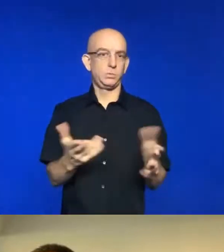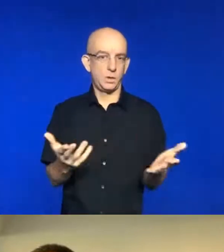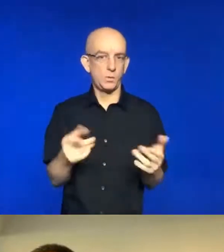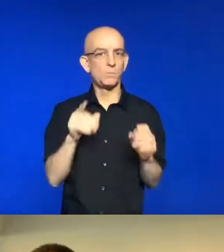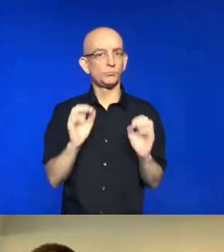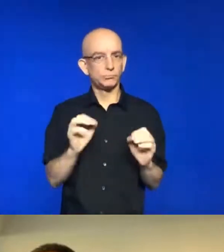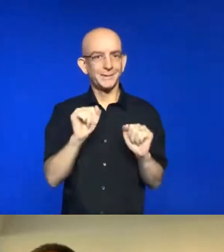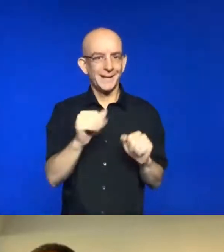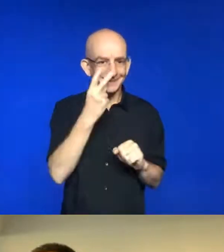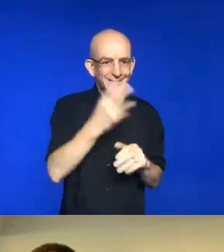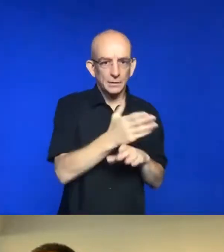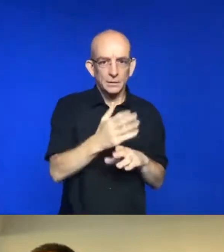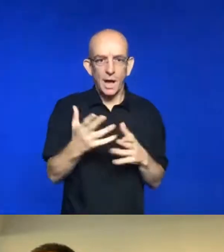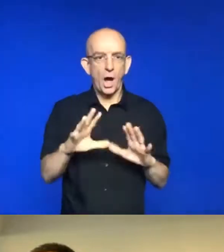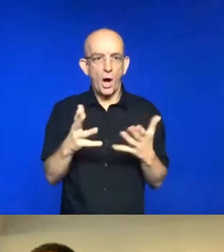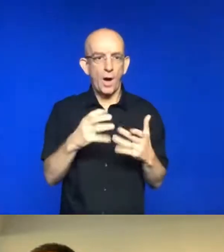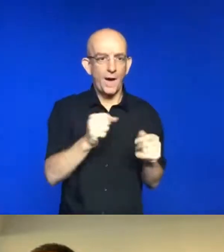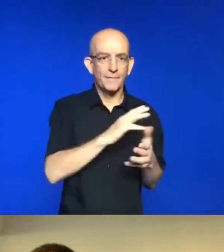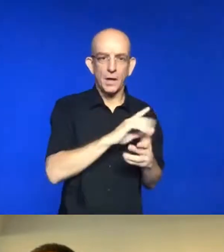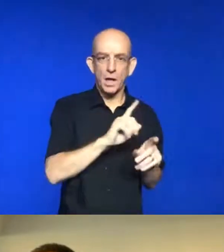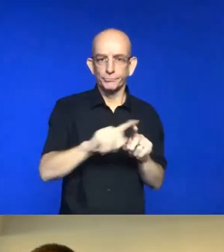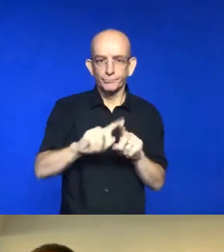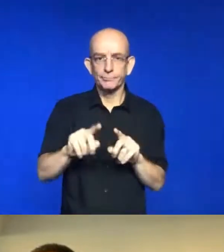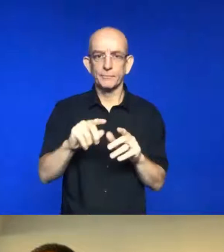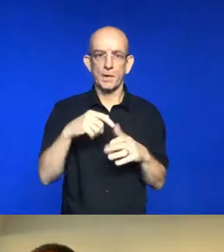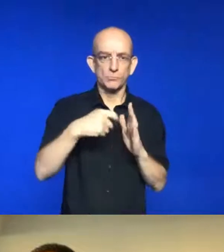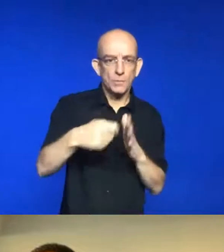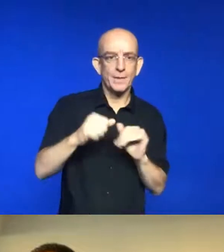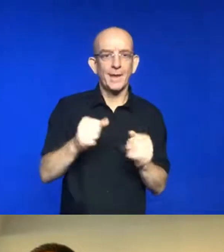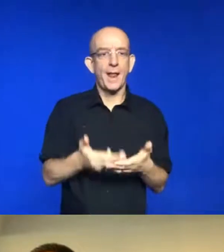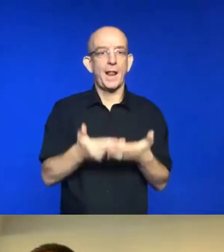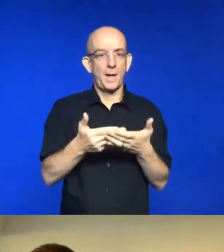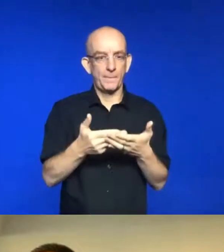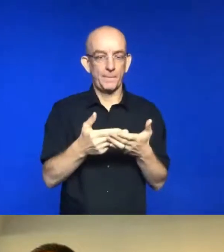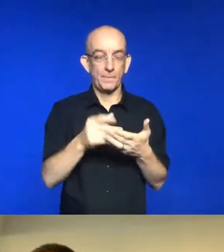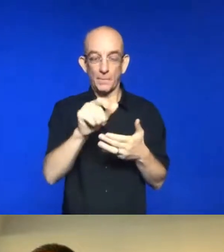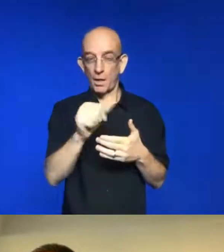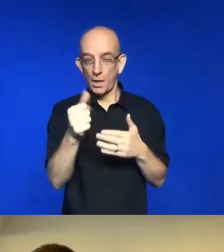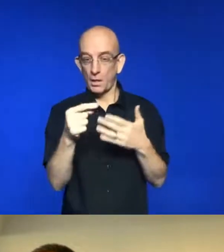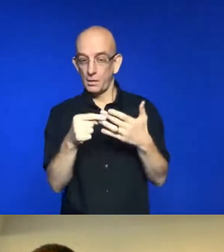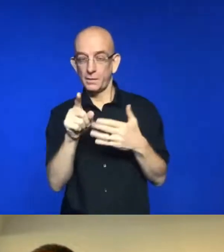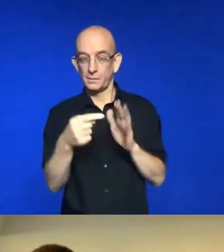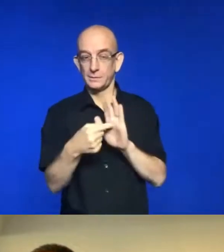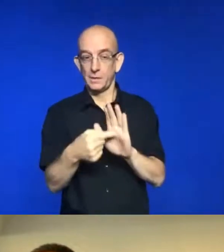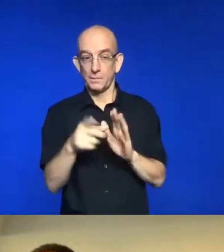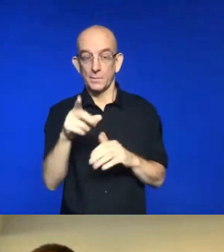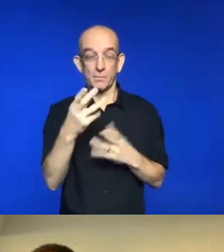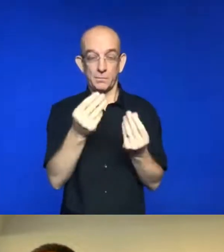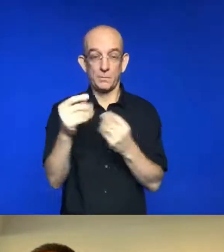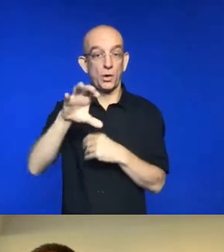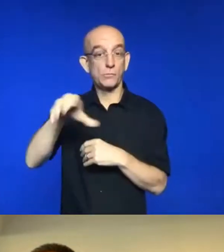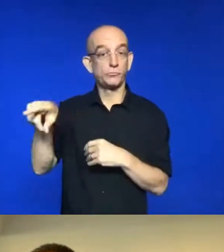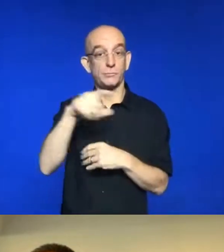many countries have public works program. It could be interesting to explore how we can use those public works